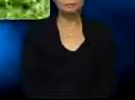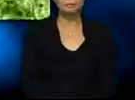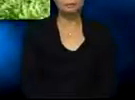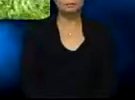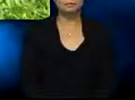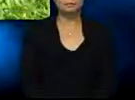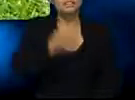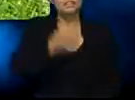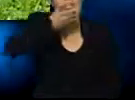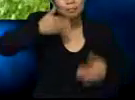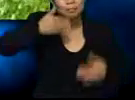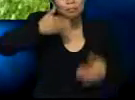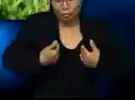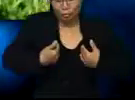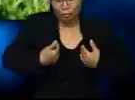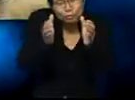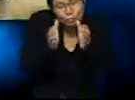Young animals are small.